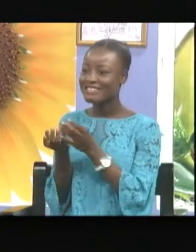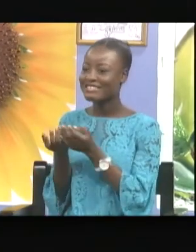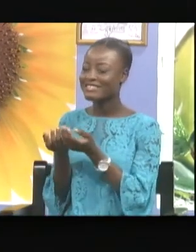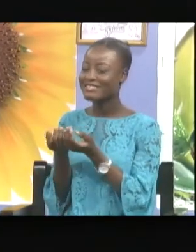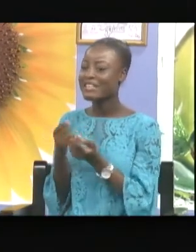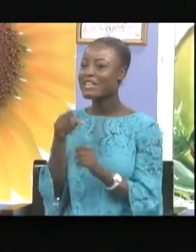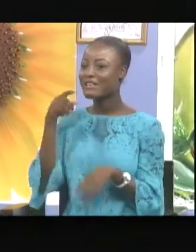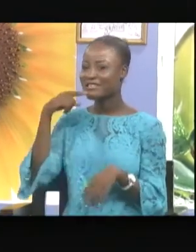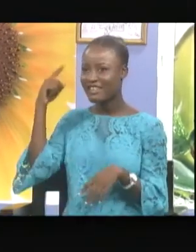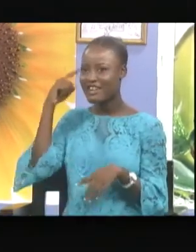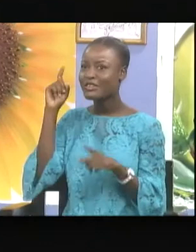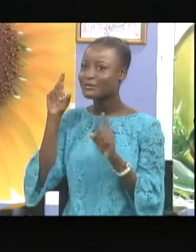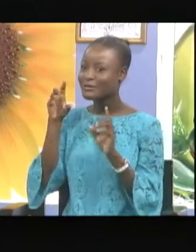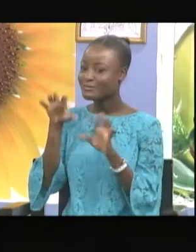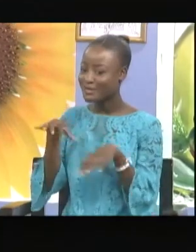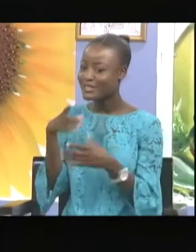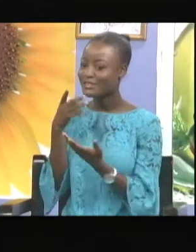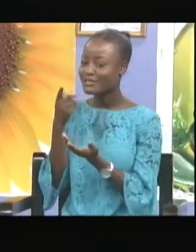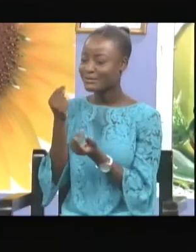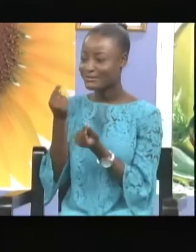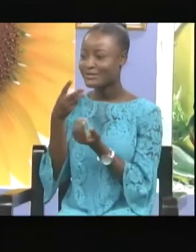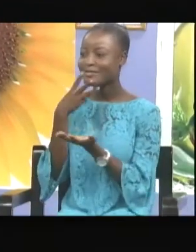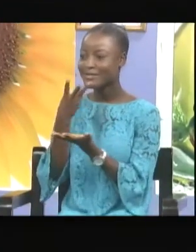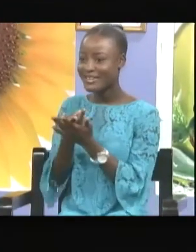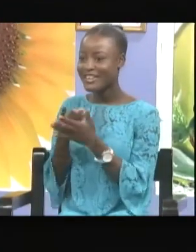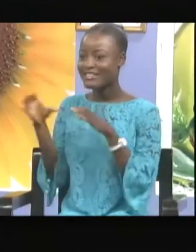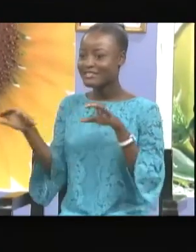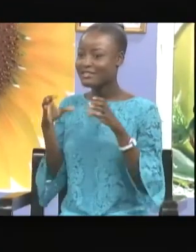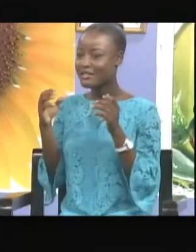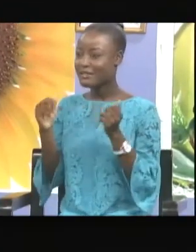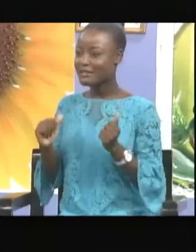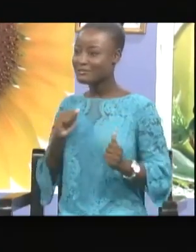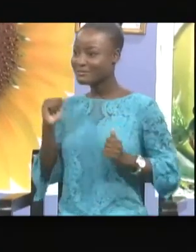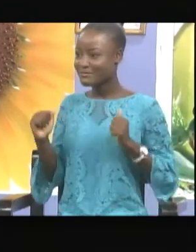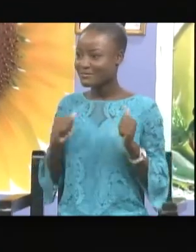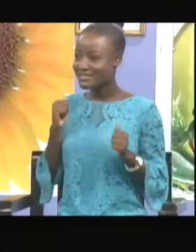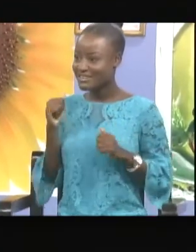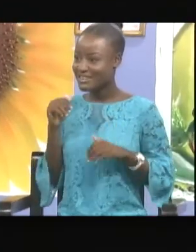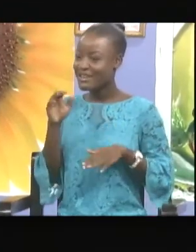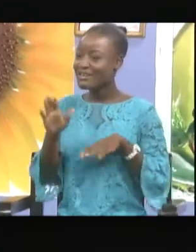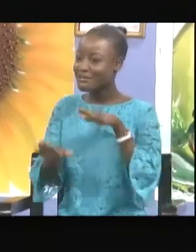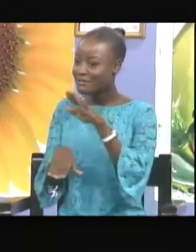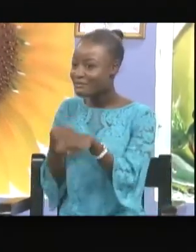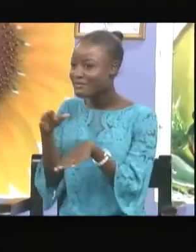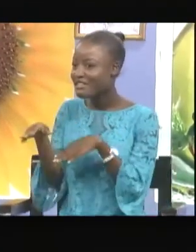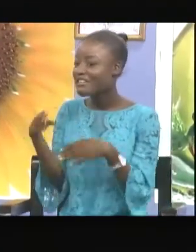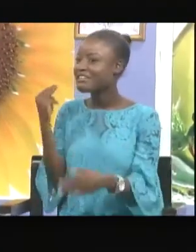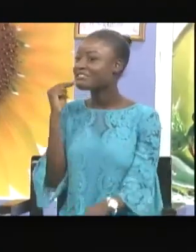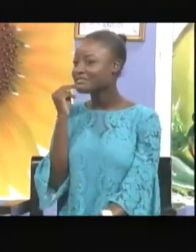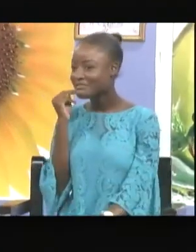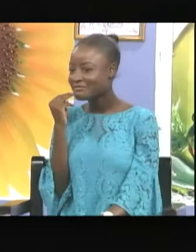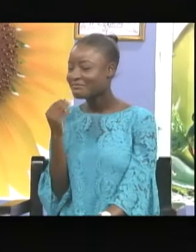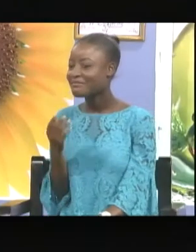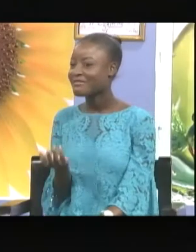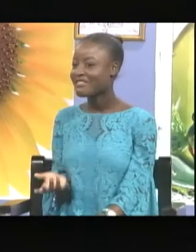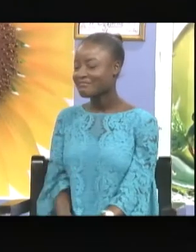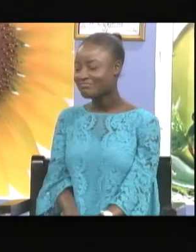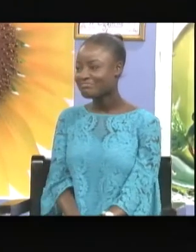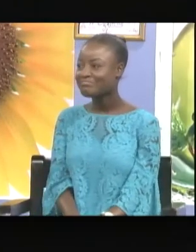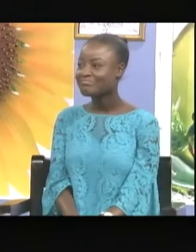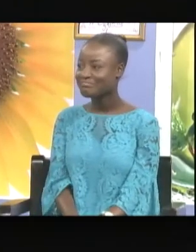involved in the things of the world. Deaf people can do things well. They can act. We can do drama. We can model.